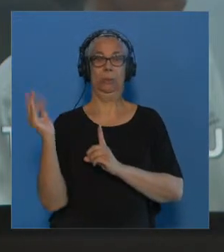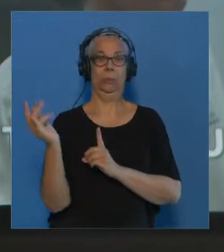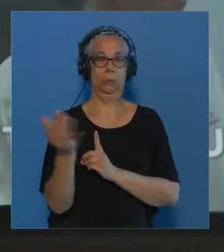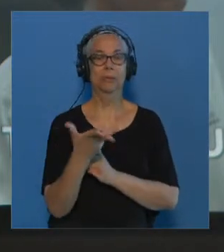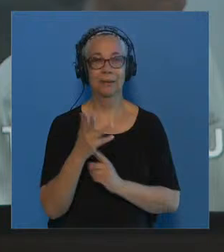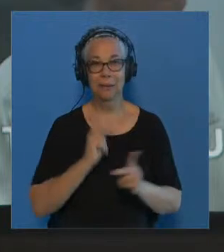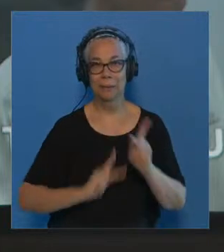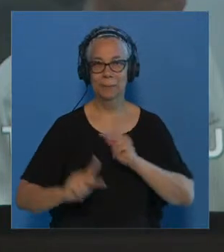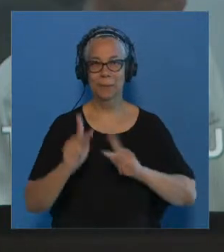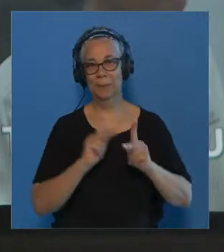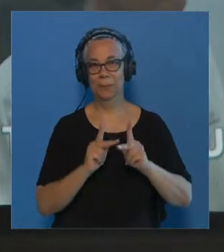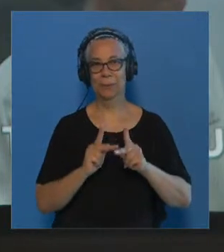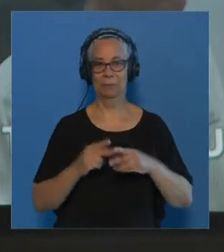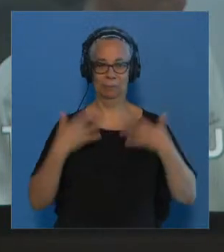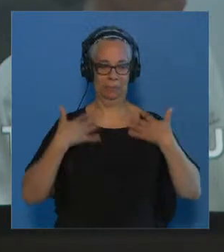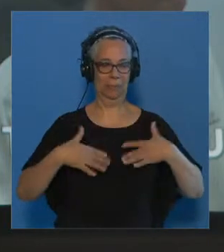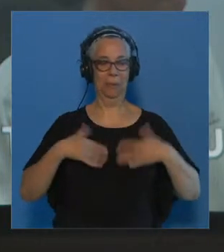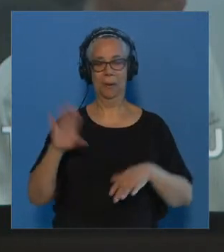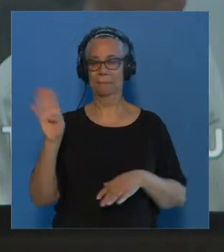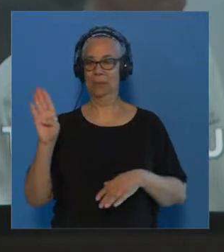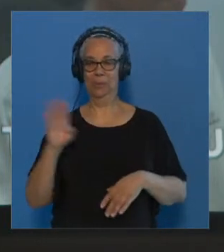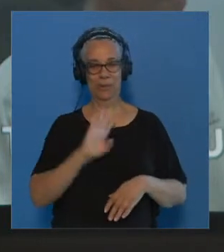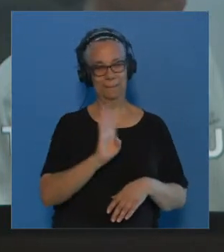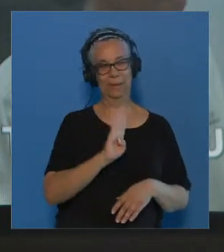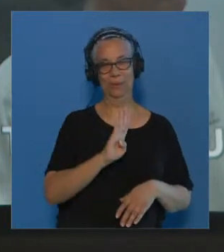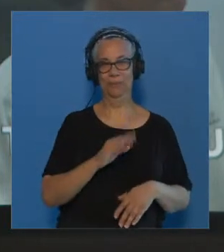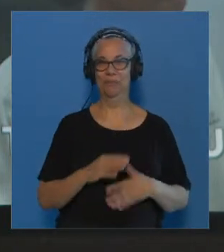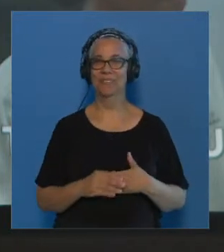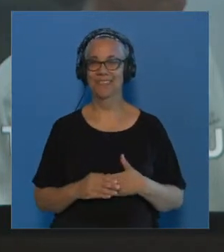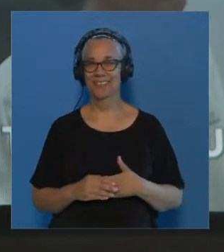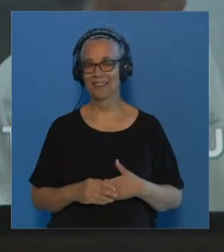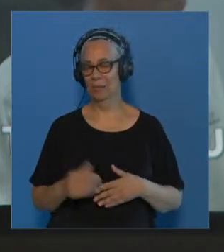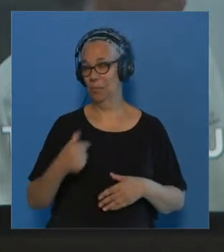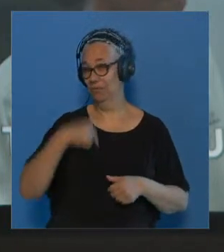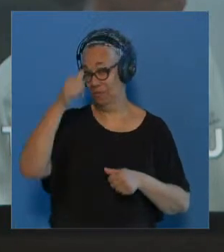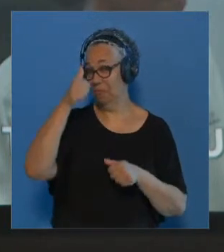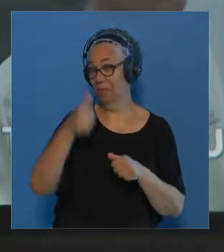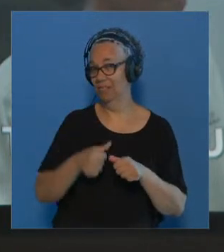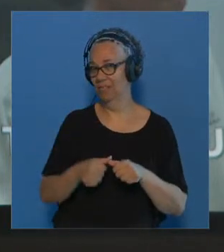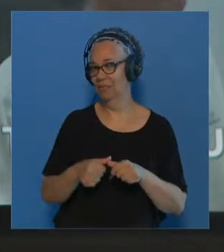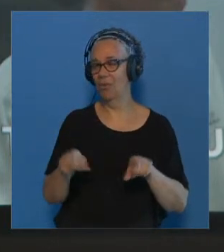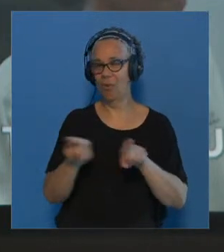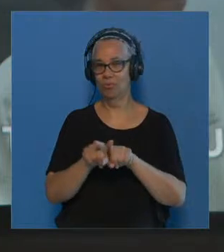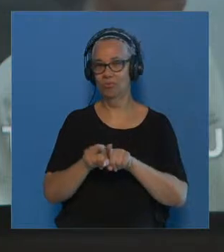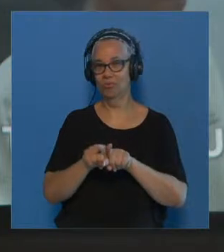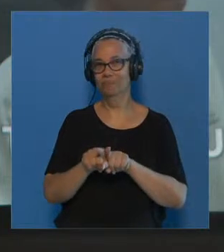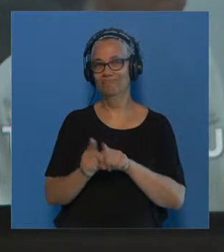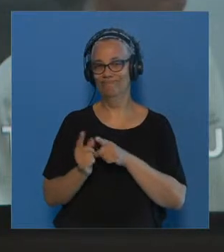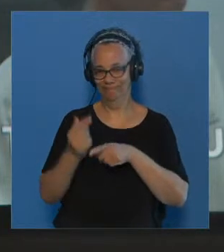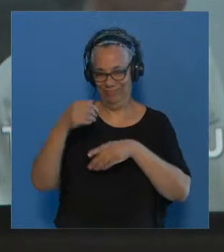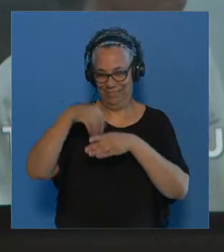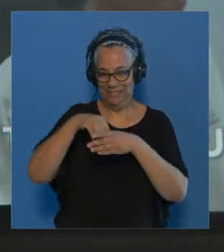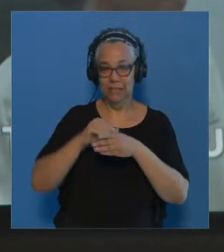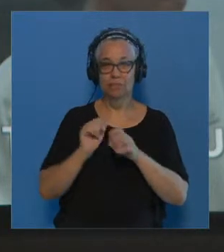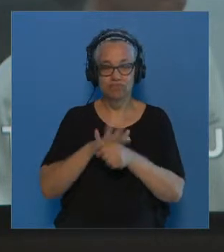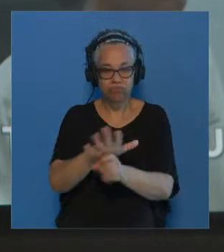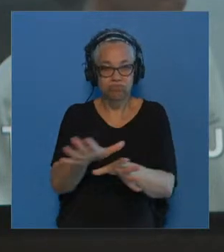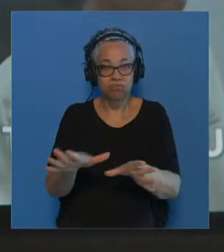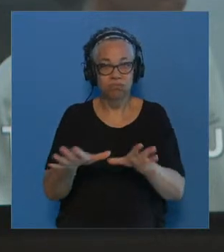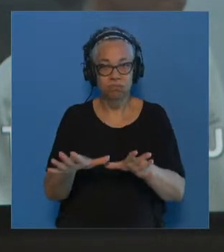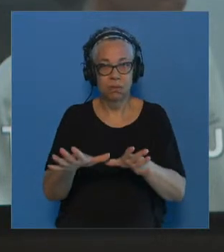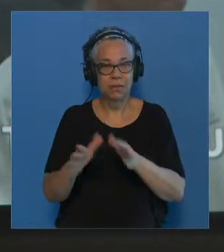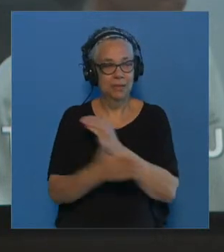those people in blue and blue. We are also mindful that we are in the middle of a pandemic, that we as a country